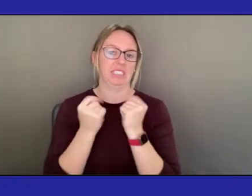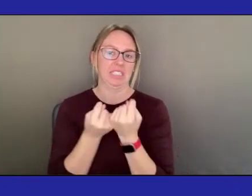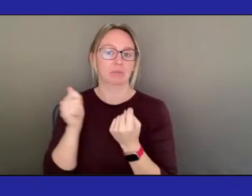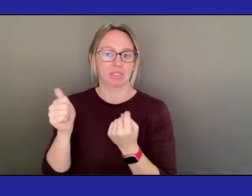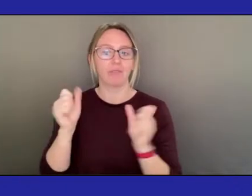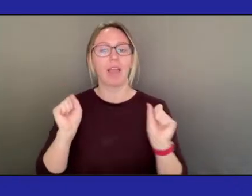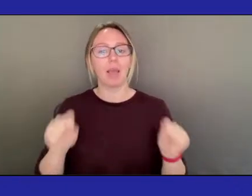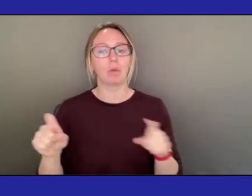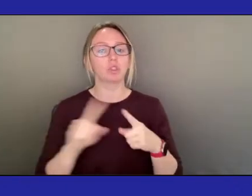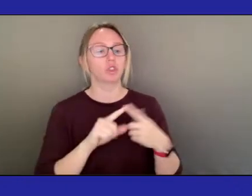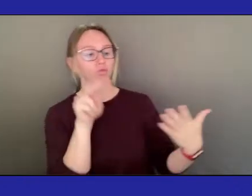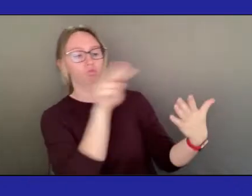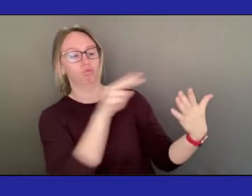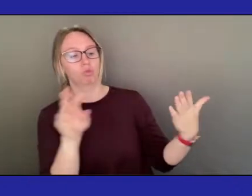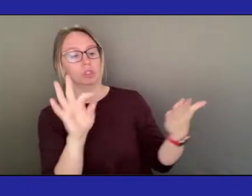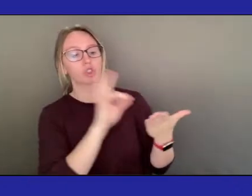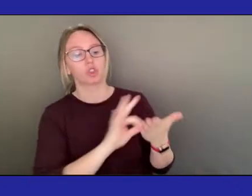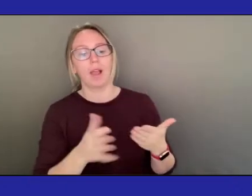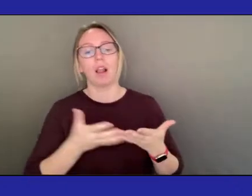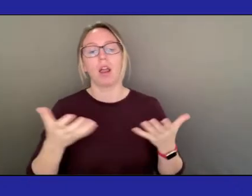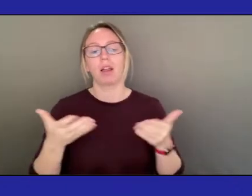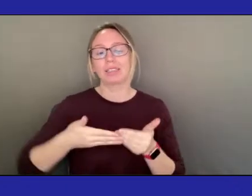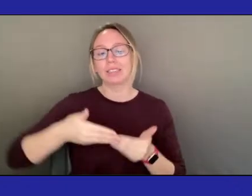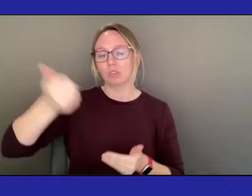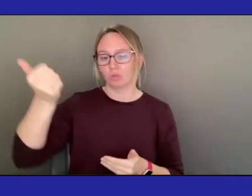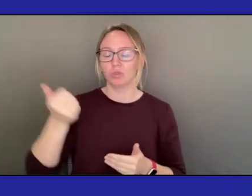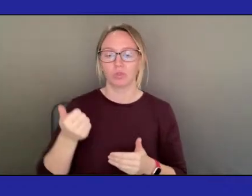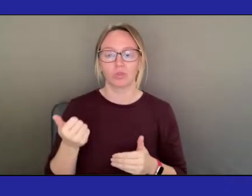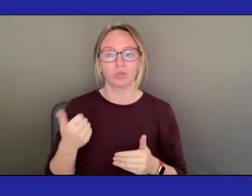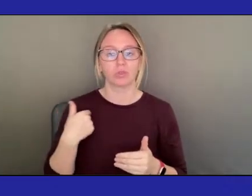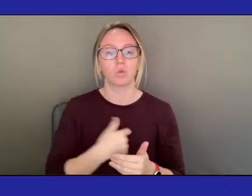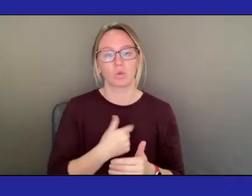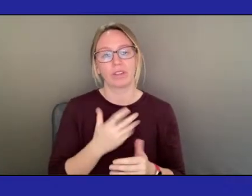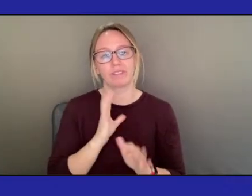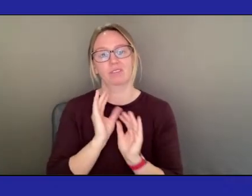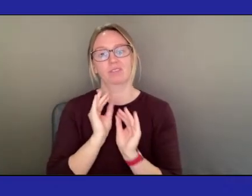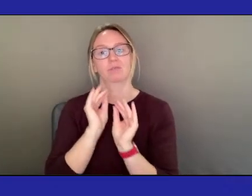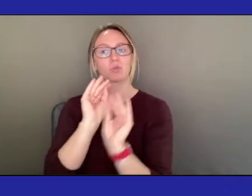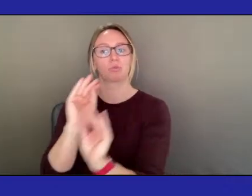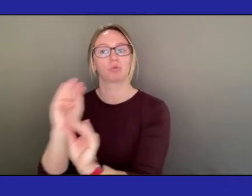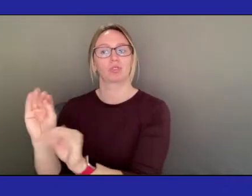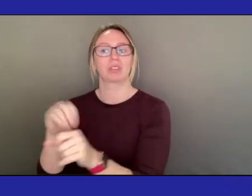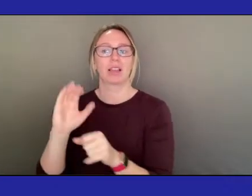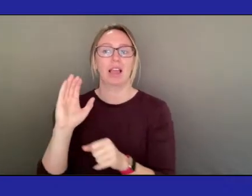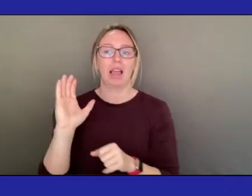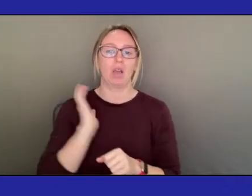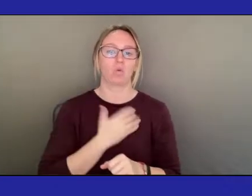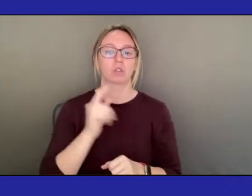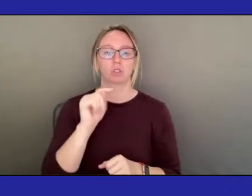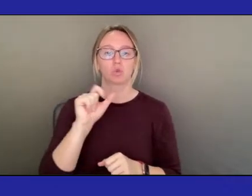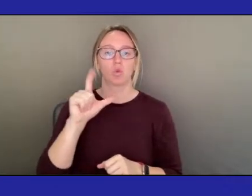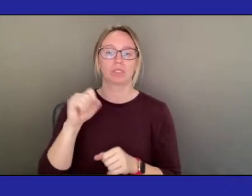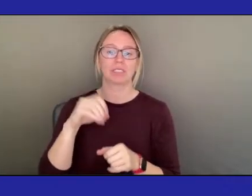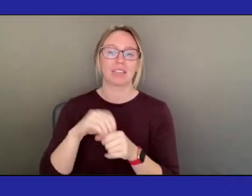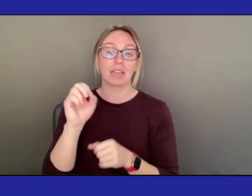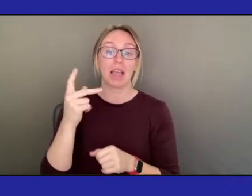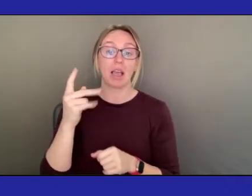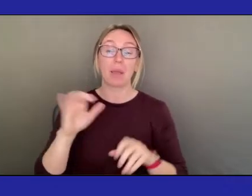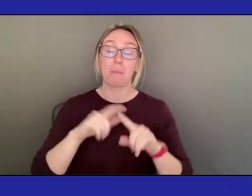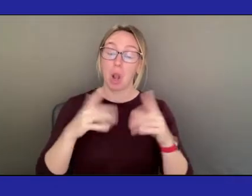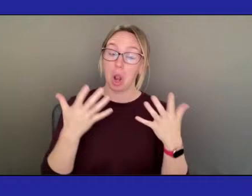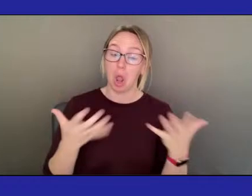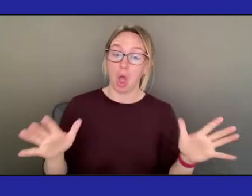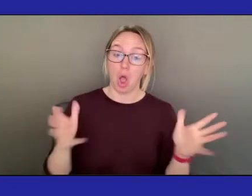and see a lot easier. So we've put a lot of our tools into Epic now, but we actually had a lot of this foundationally